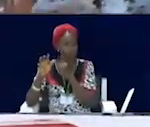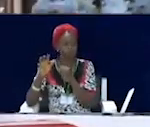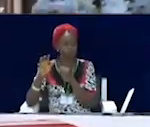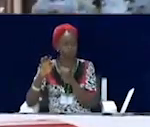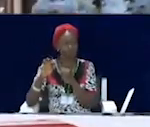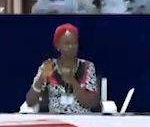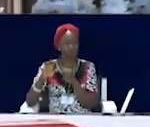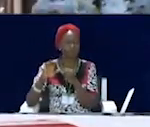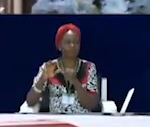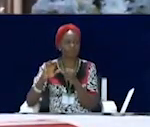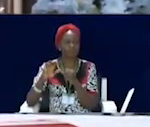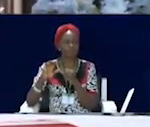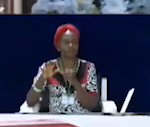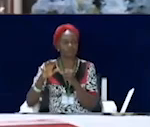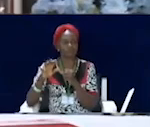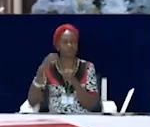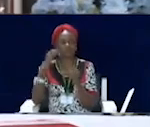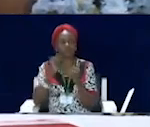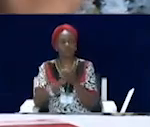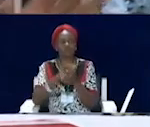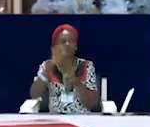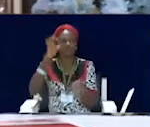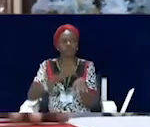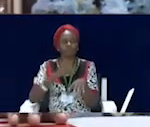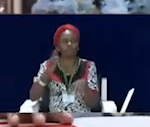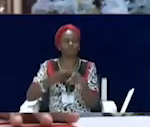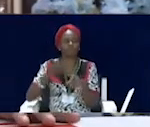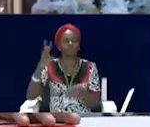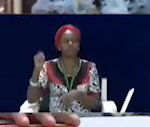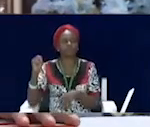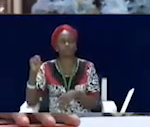And that means a touch from him